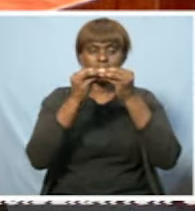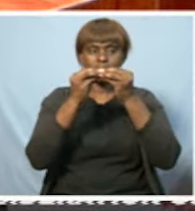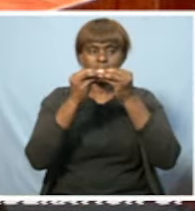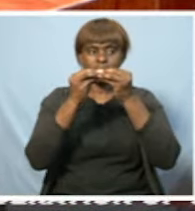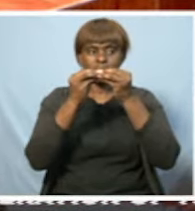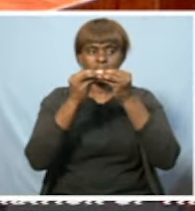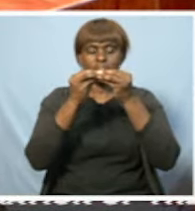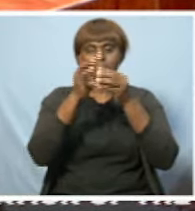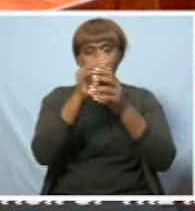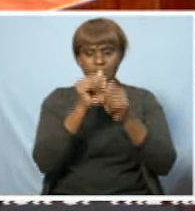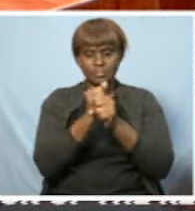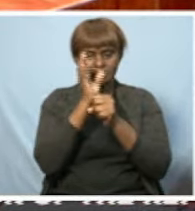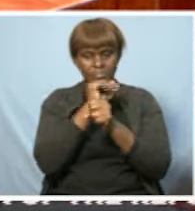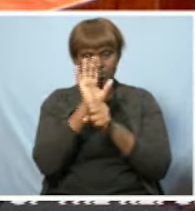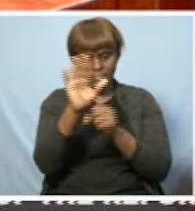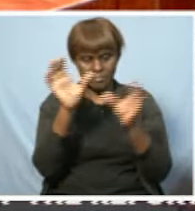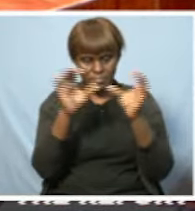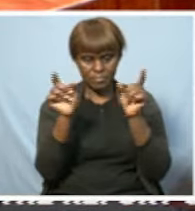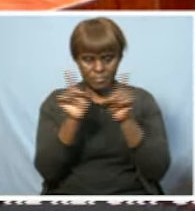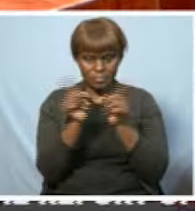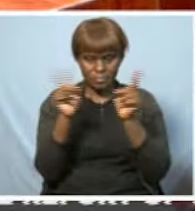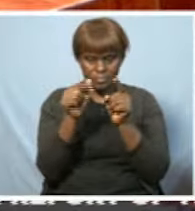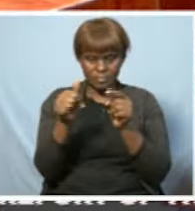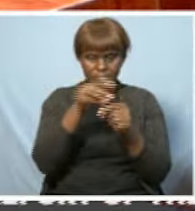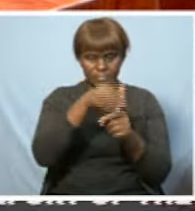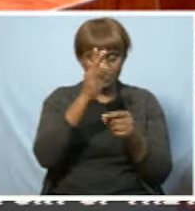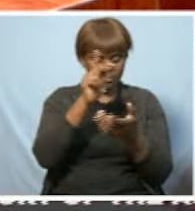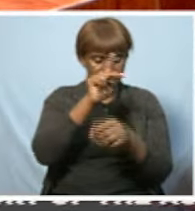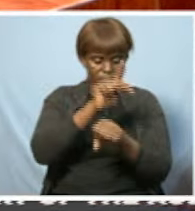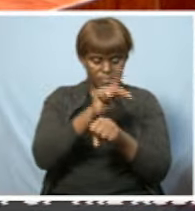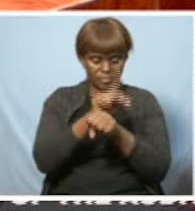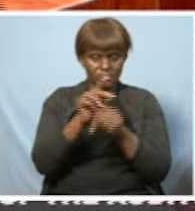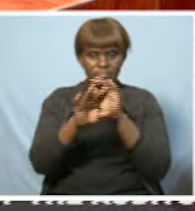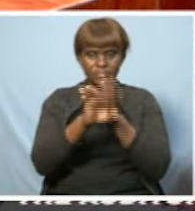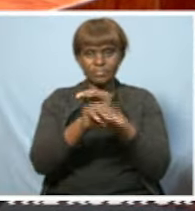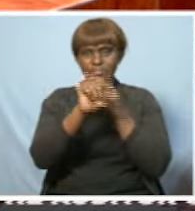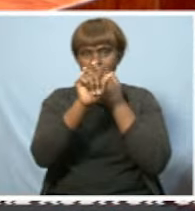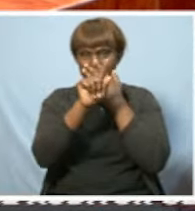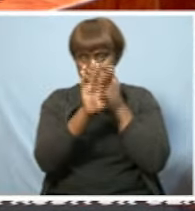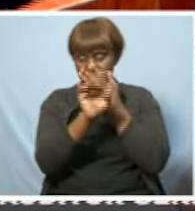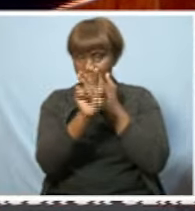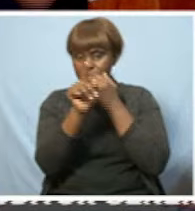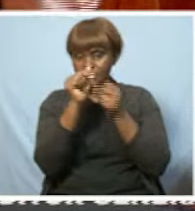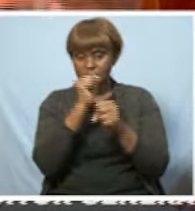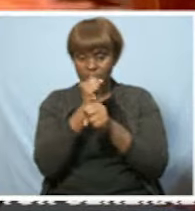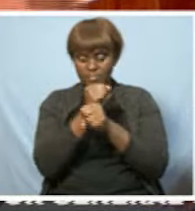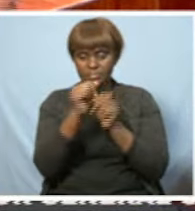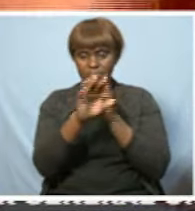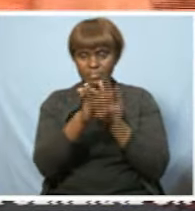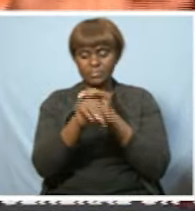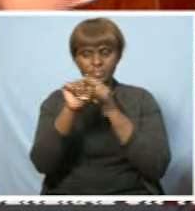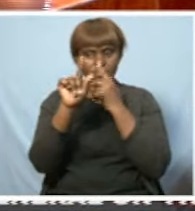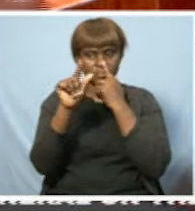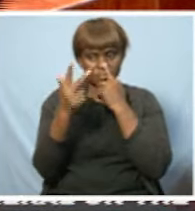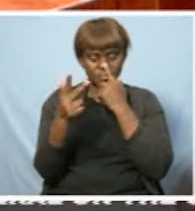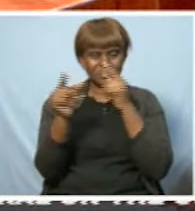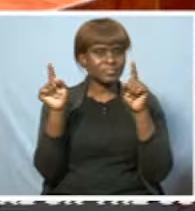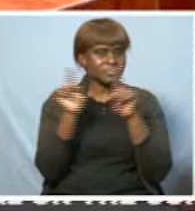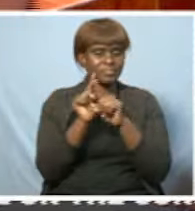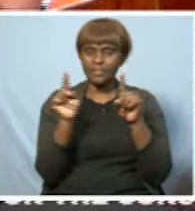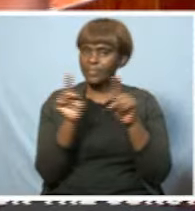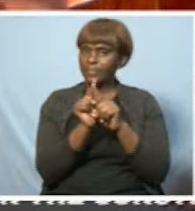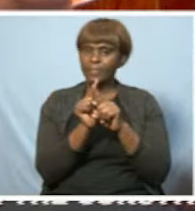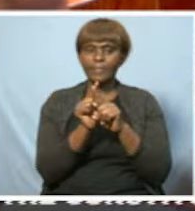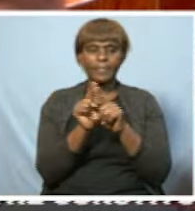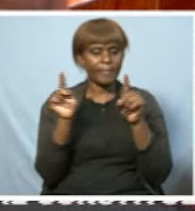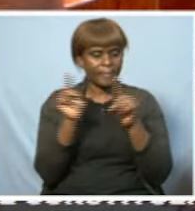was received by your council and went for projects under 2024. The works under 2023, just likewise, you